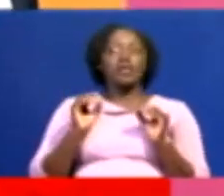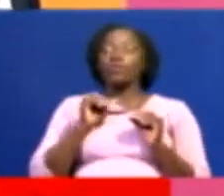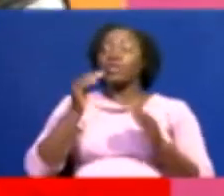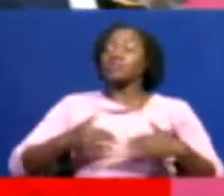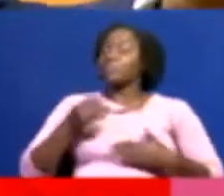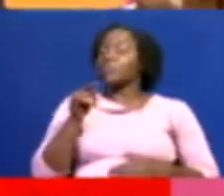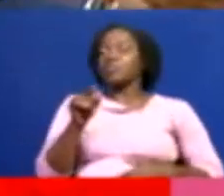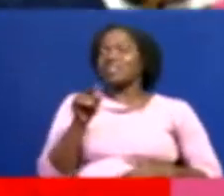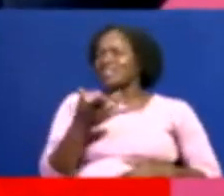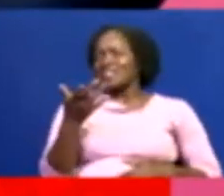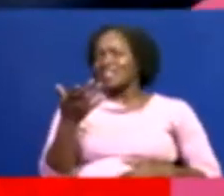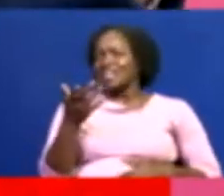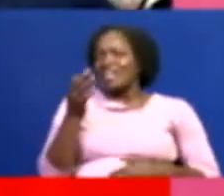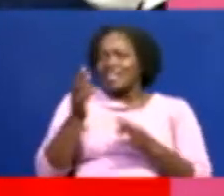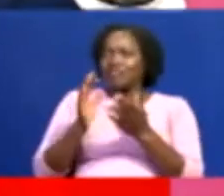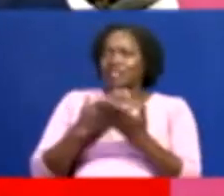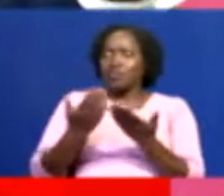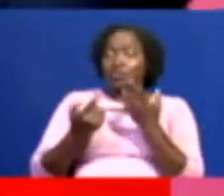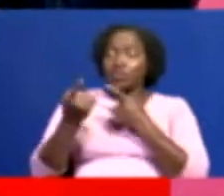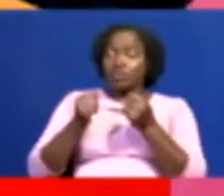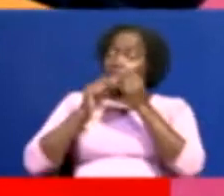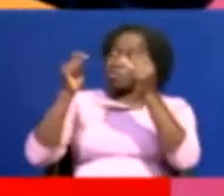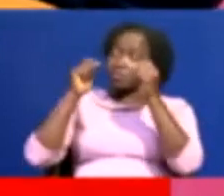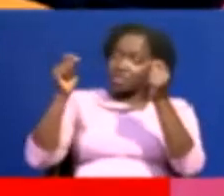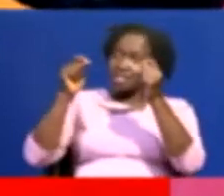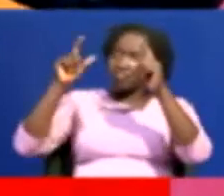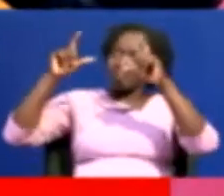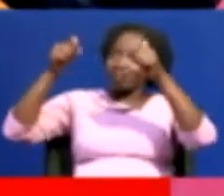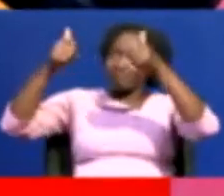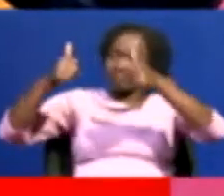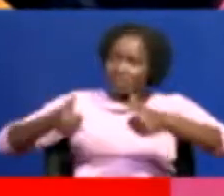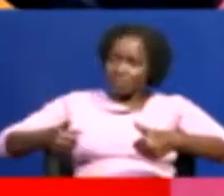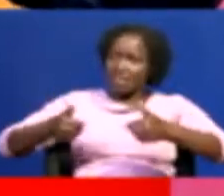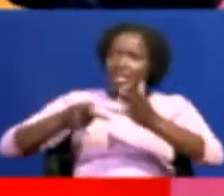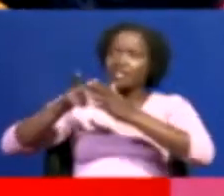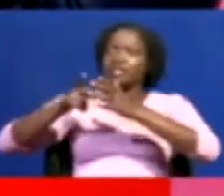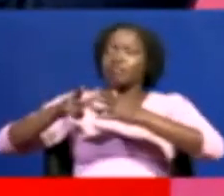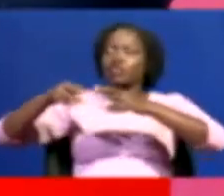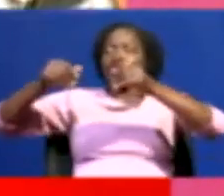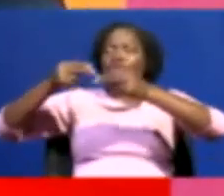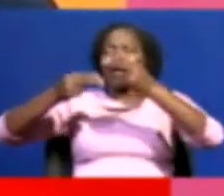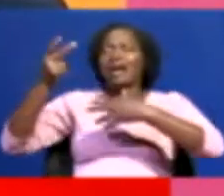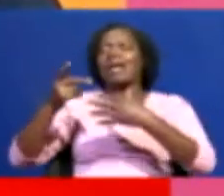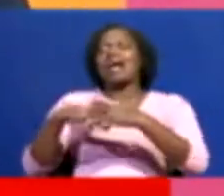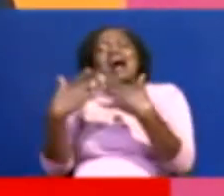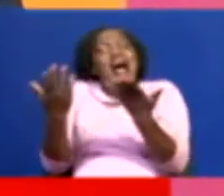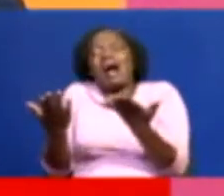this. I mean, if somebody is just coming to the protest carrying a placard and saying the price of unga is high, how is